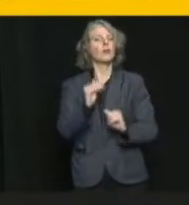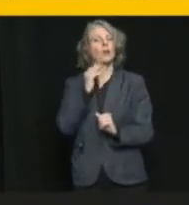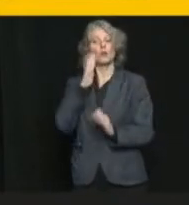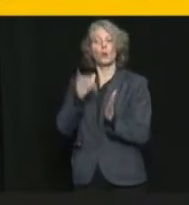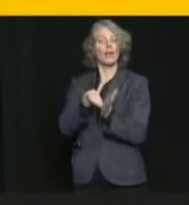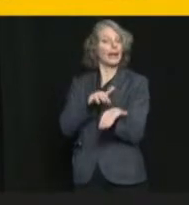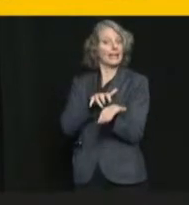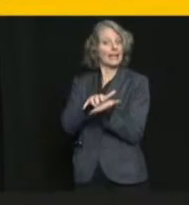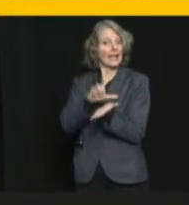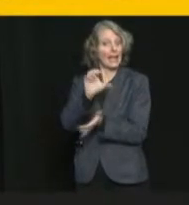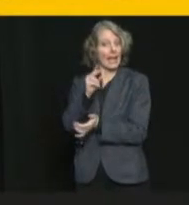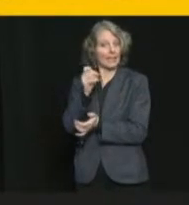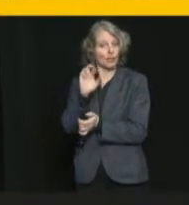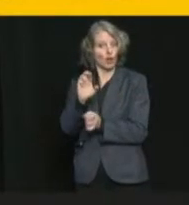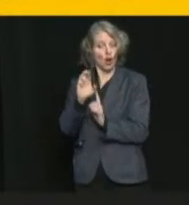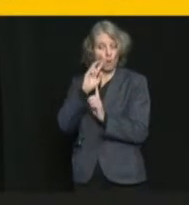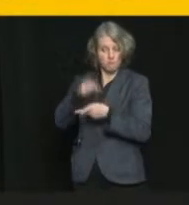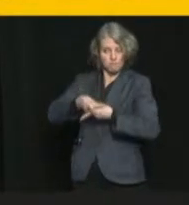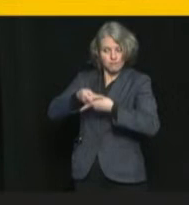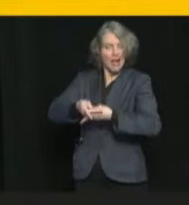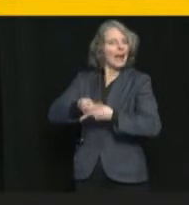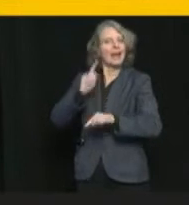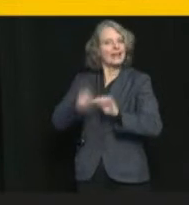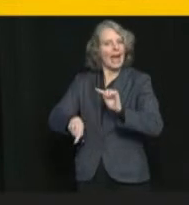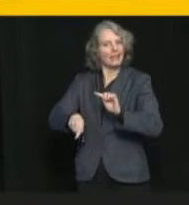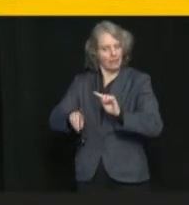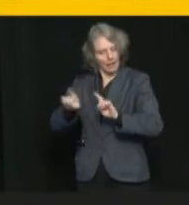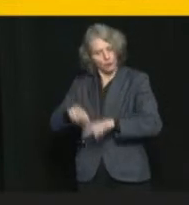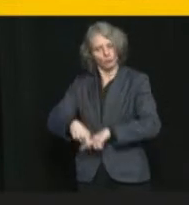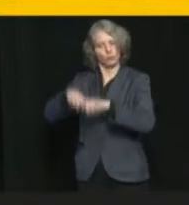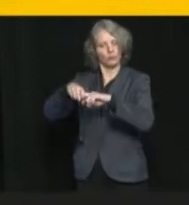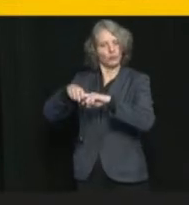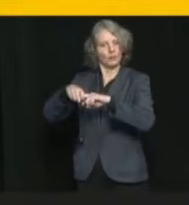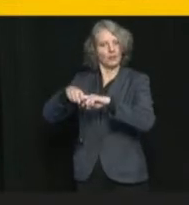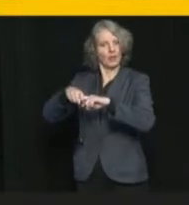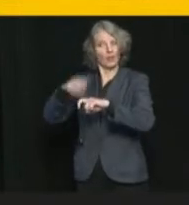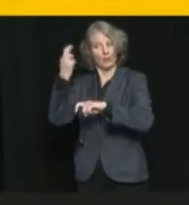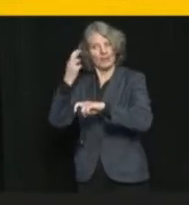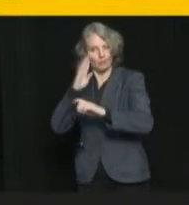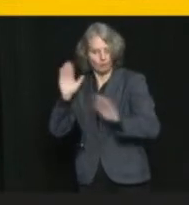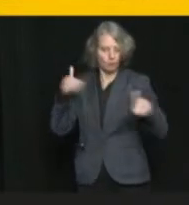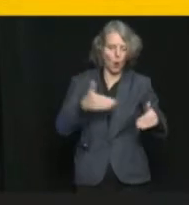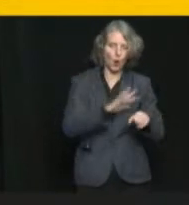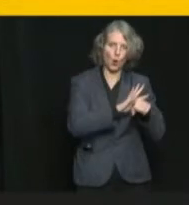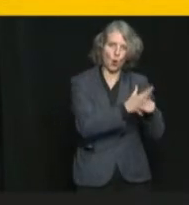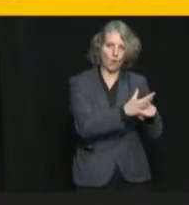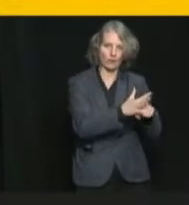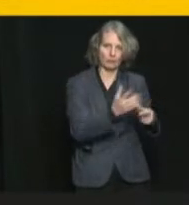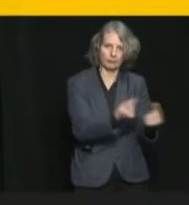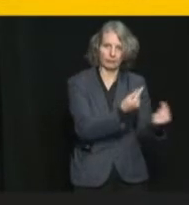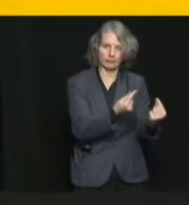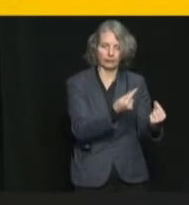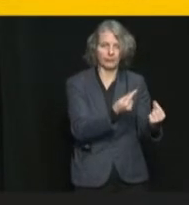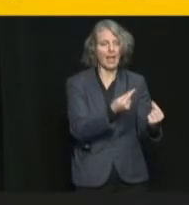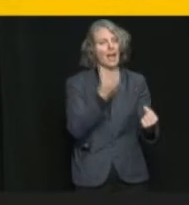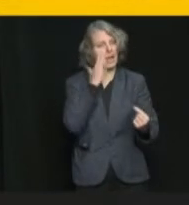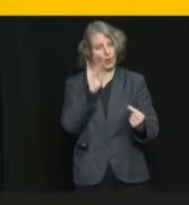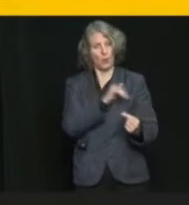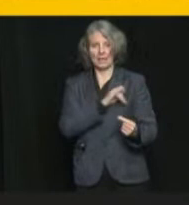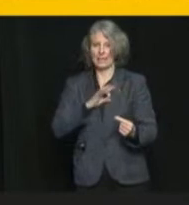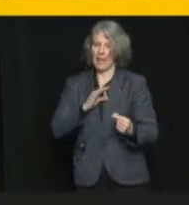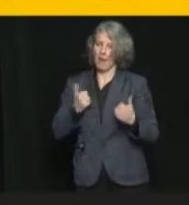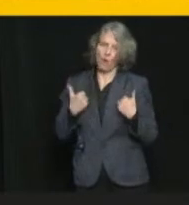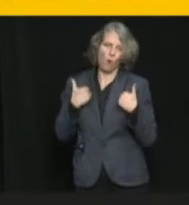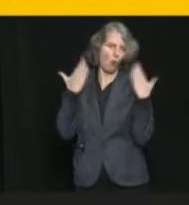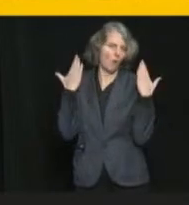for example, putting more lives at risk, and healthcare providers are exhausted from having to make so many difficult decisions. I know that we are